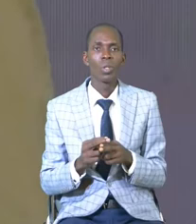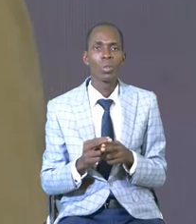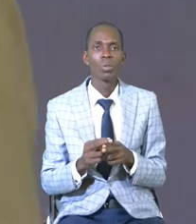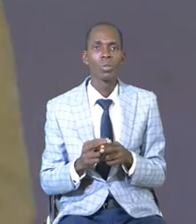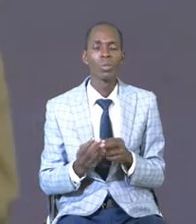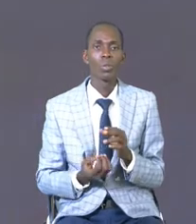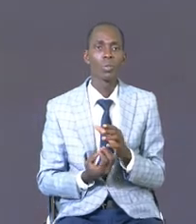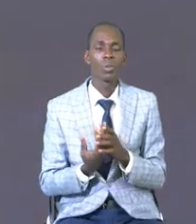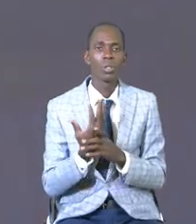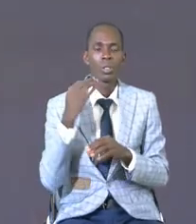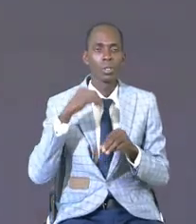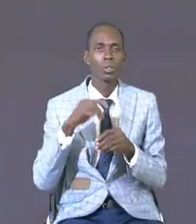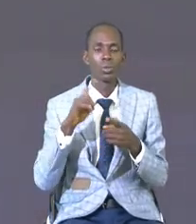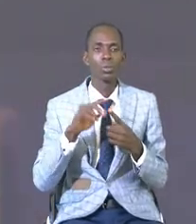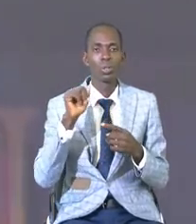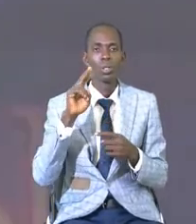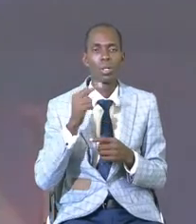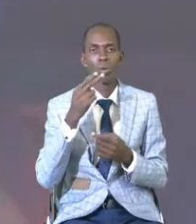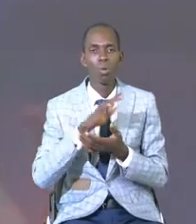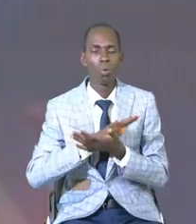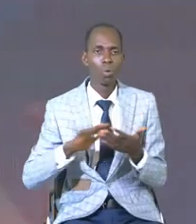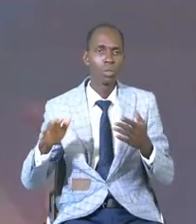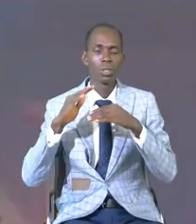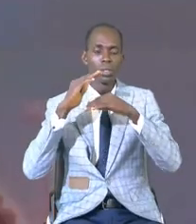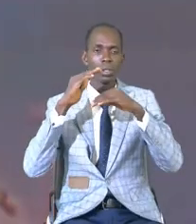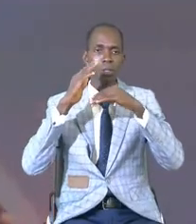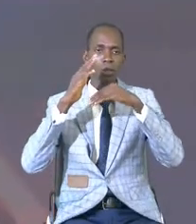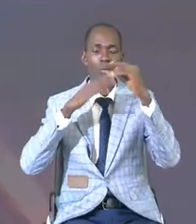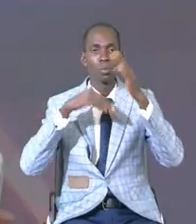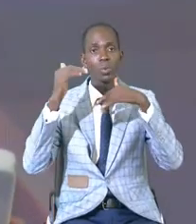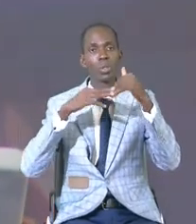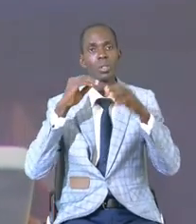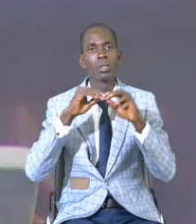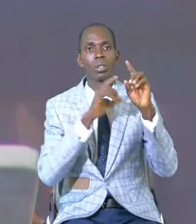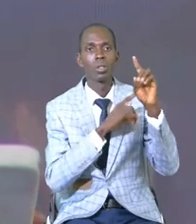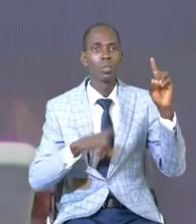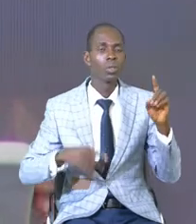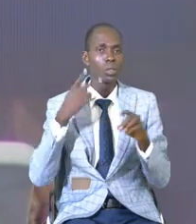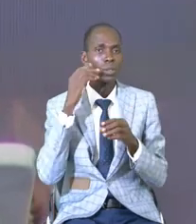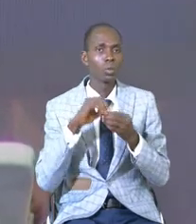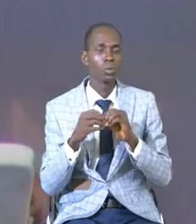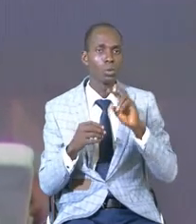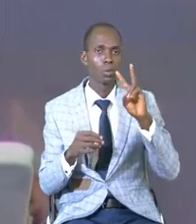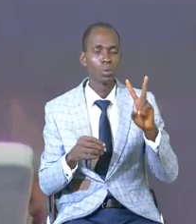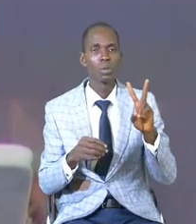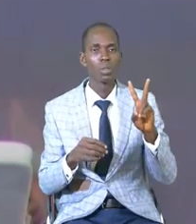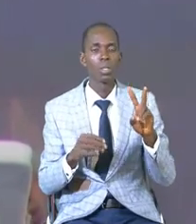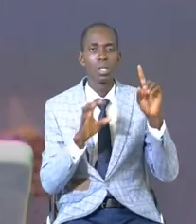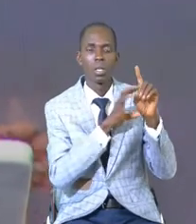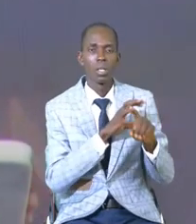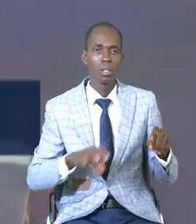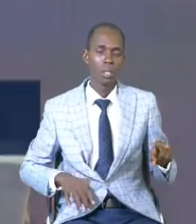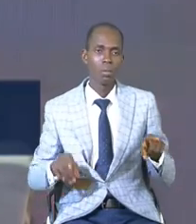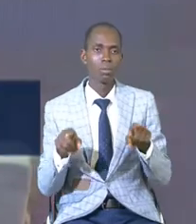holy temple in the Lord. Look at number two here. Number two, we're looking at Christ-likeness